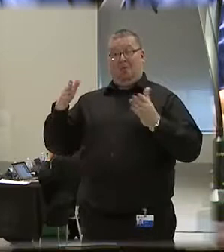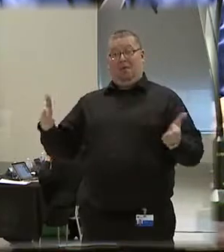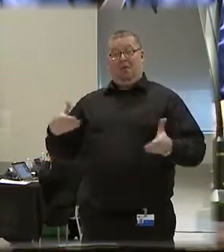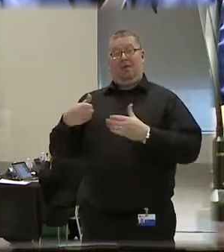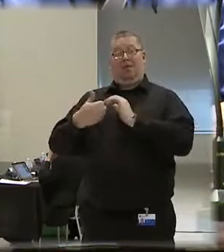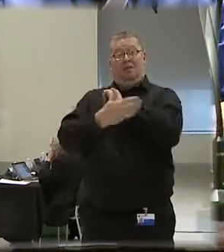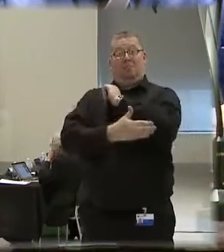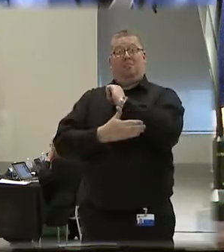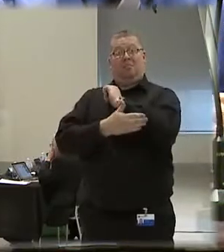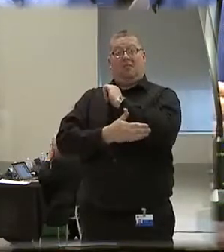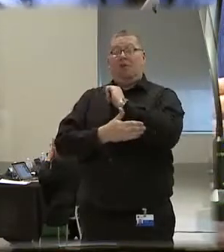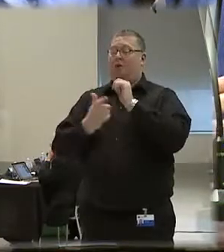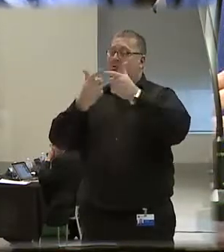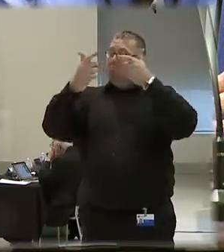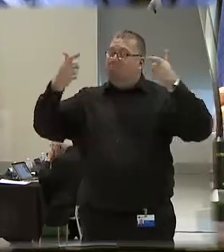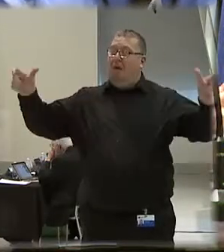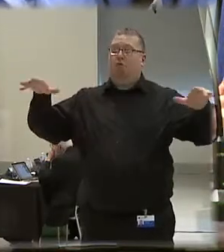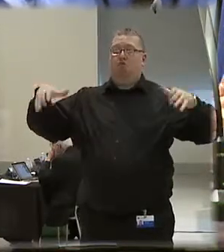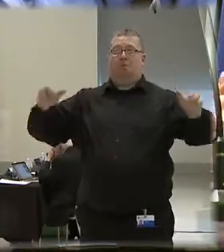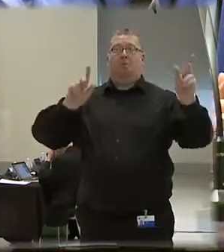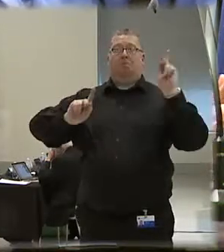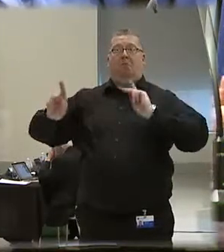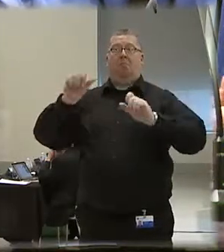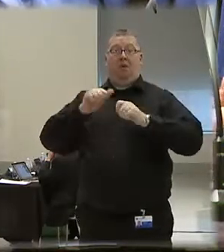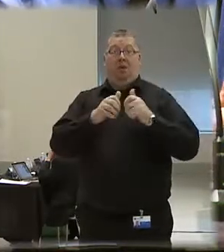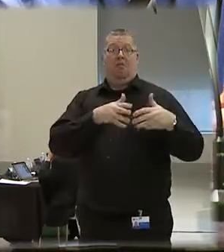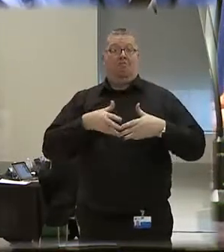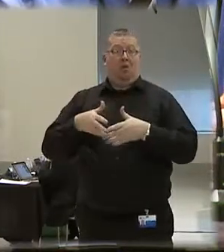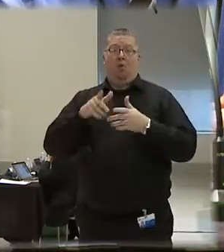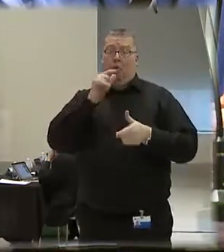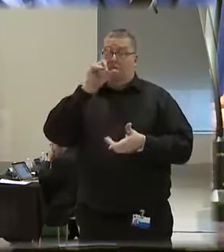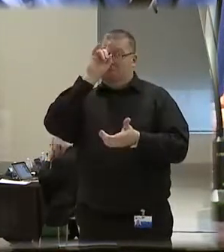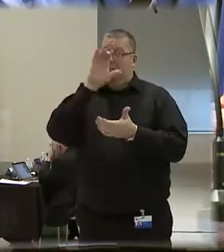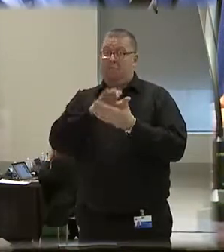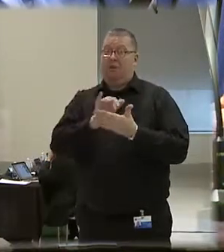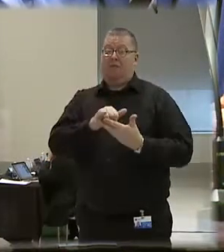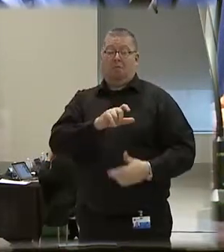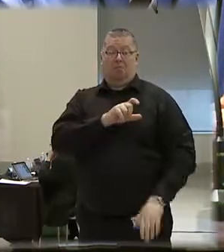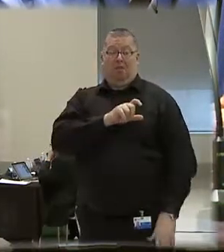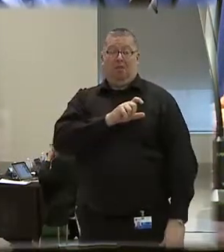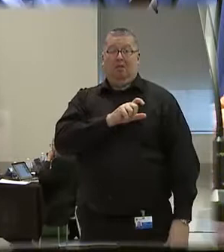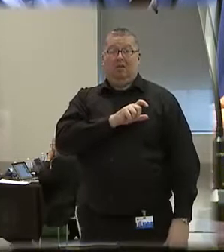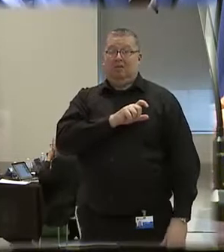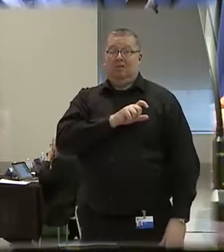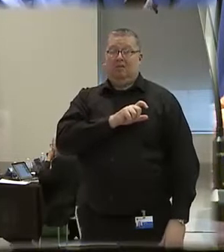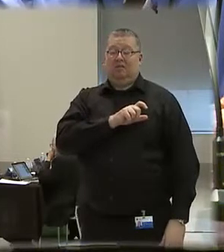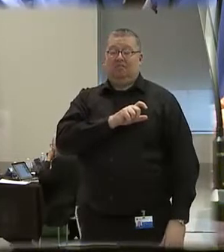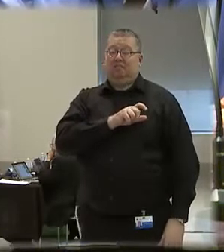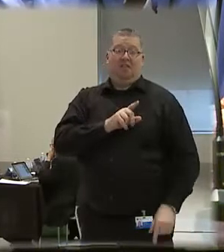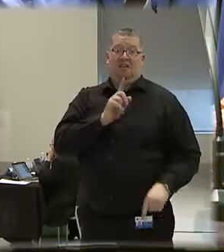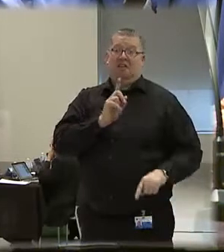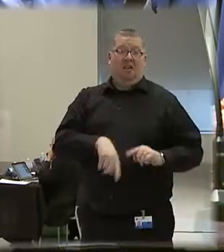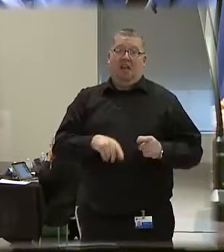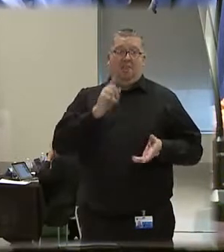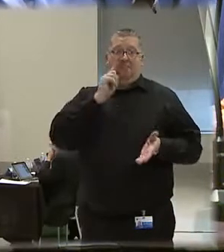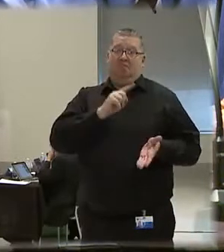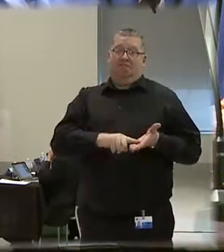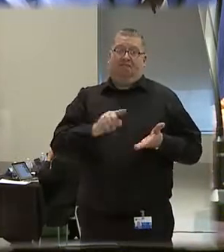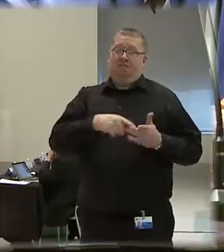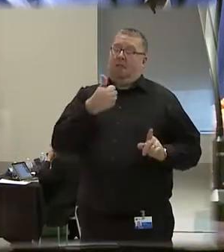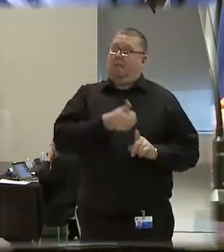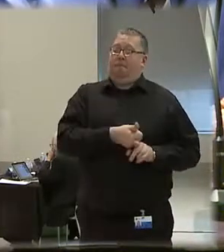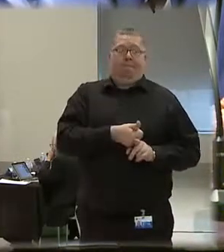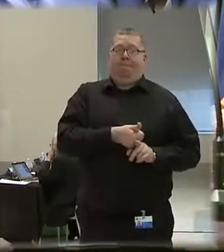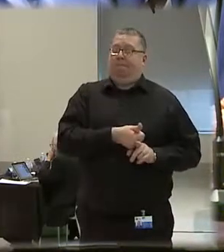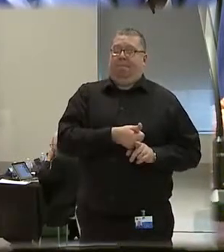a huge population of people in this country, who believe that police cannot investigate themselves.